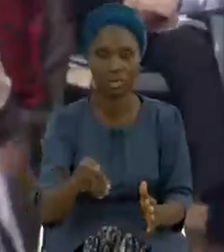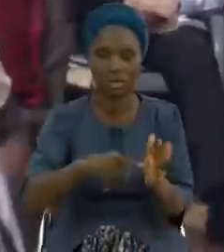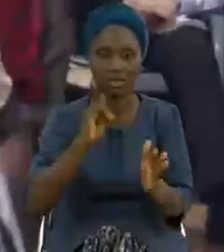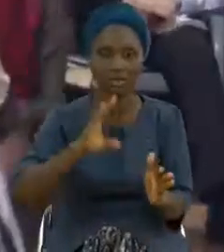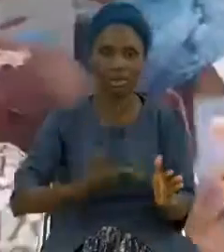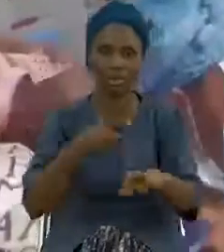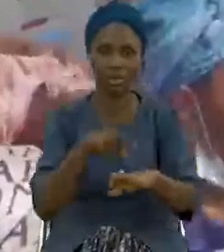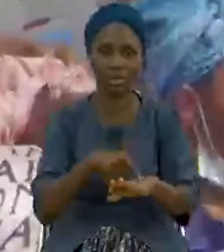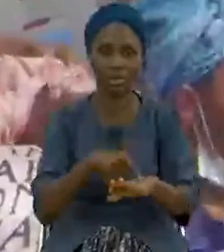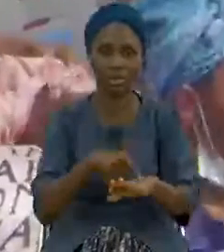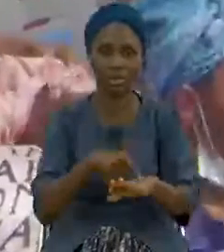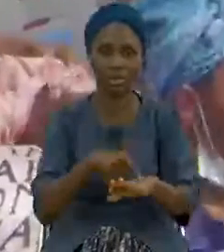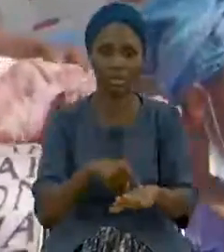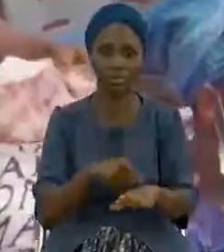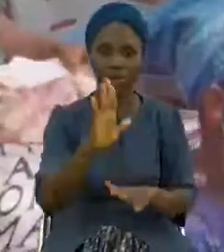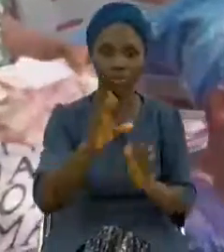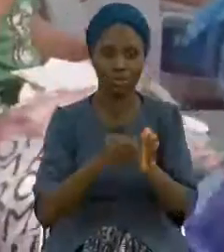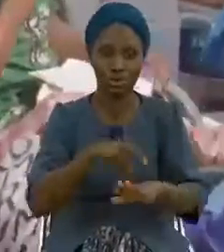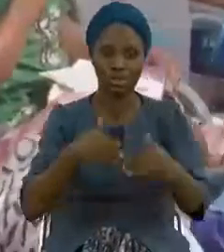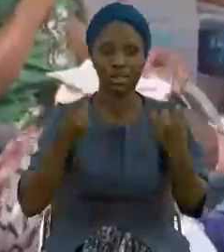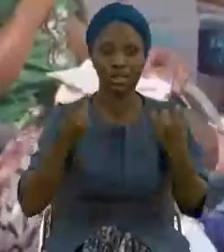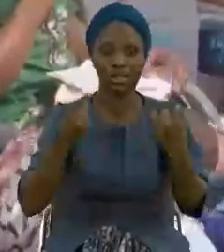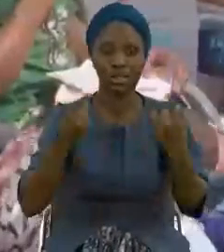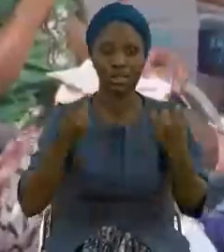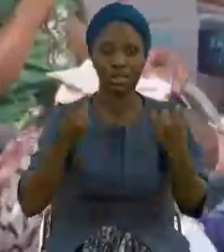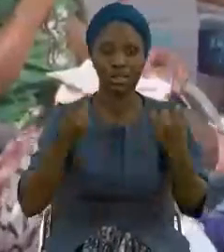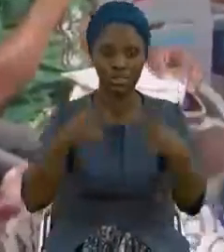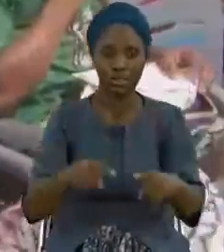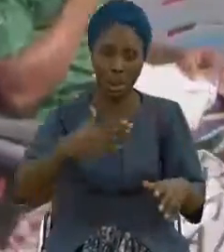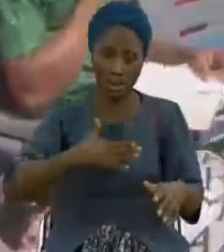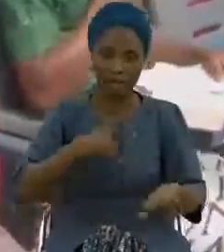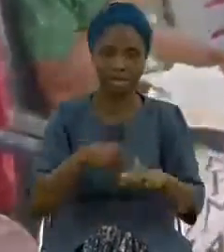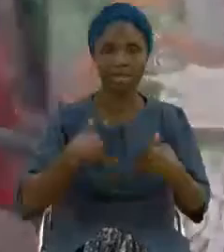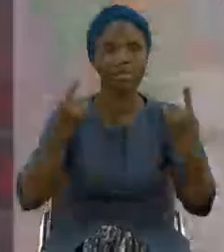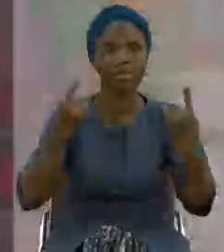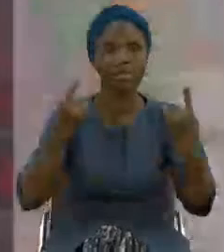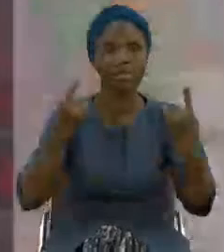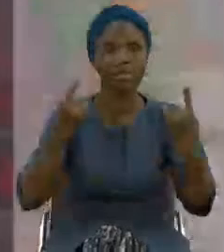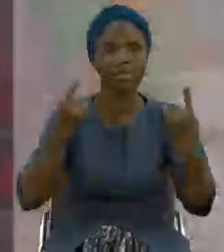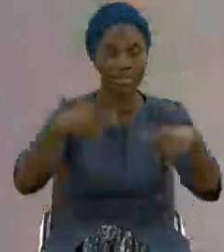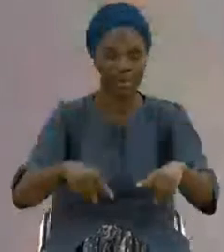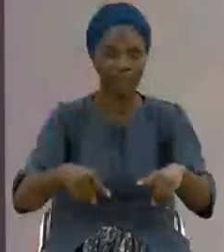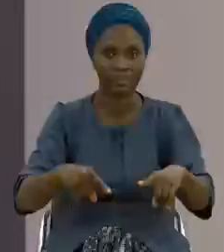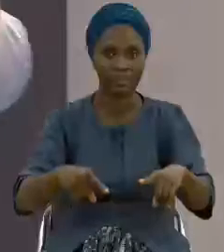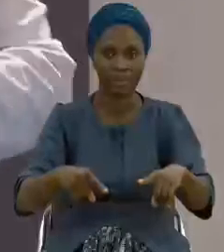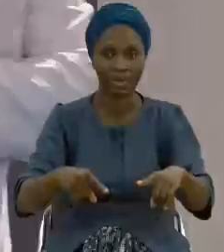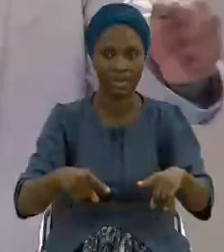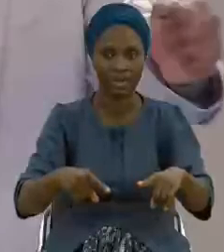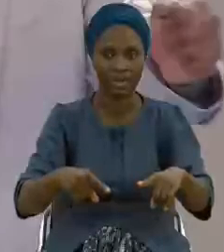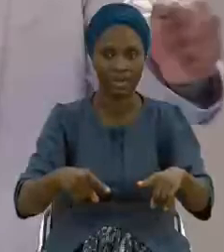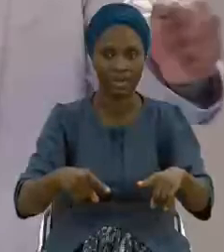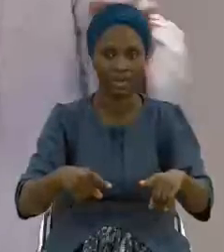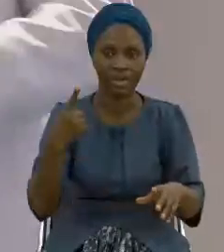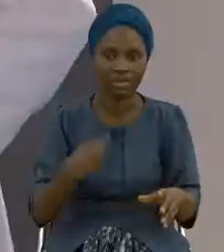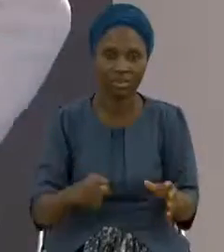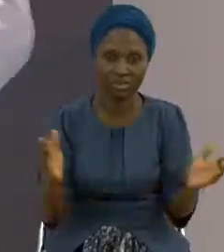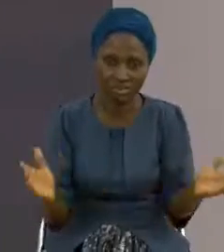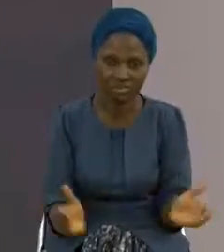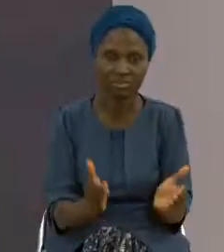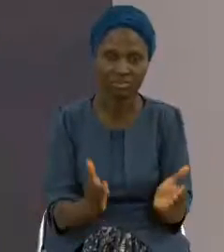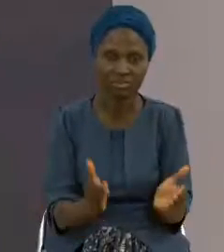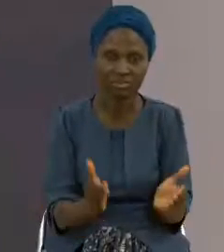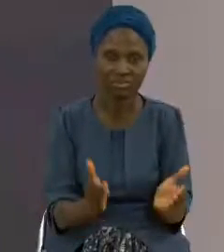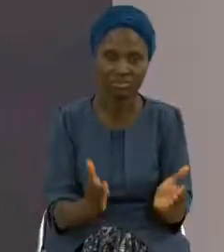My time has come. A motivation from within. Not somebody making an announcement and pushing us and pulling